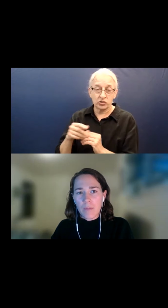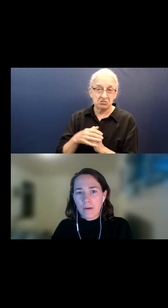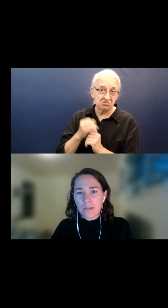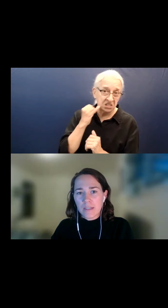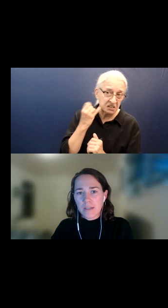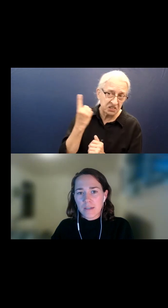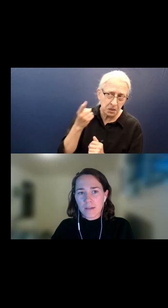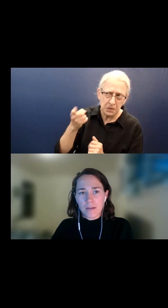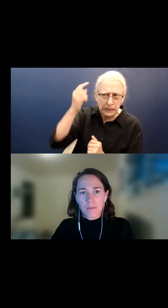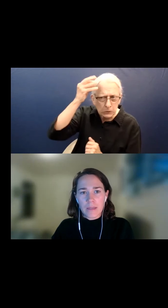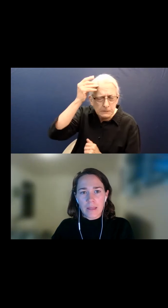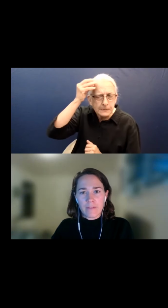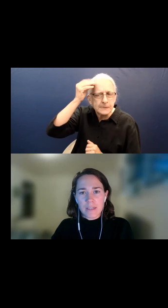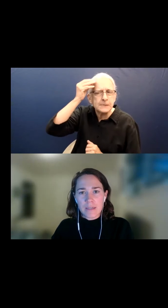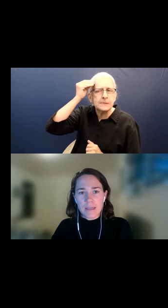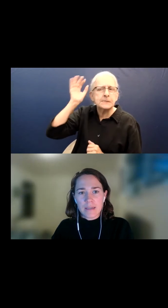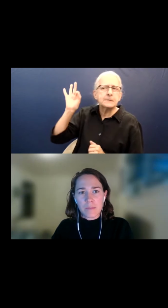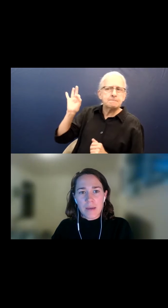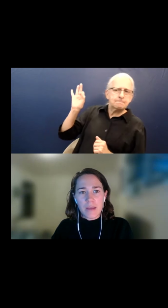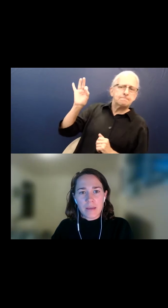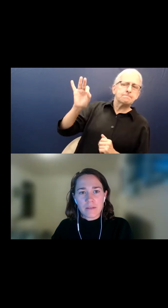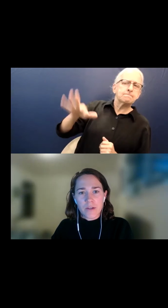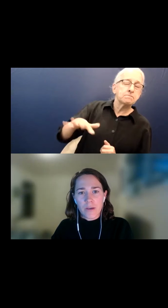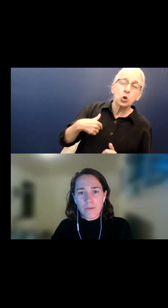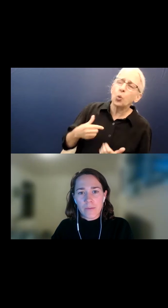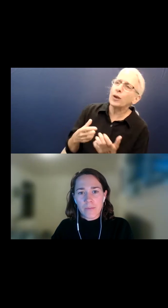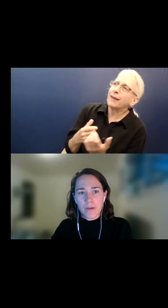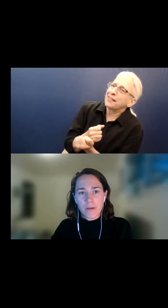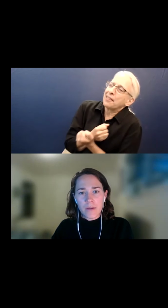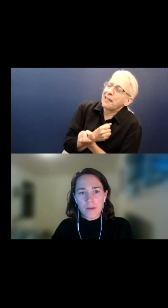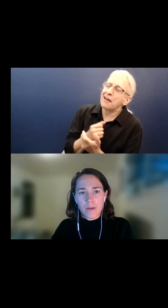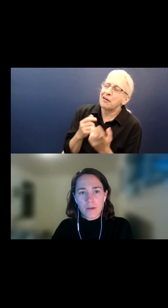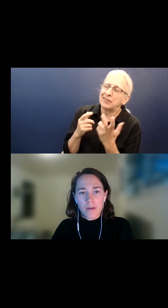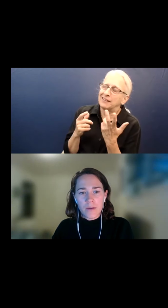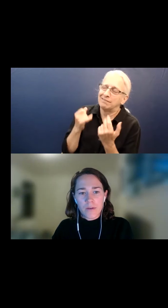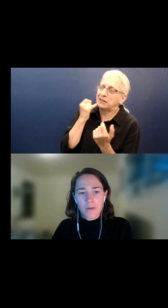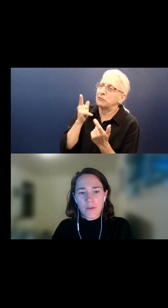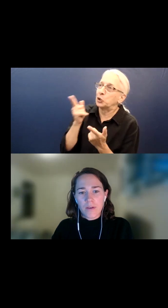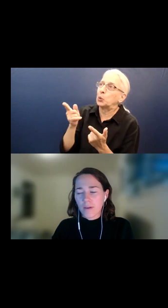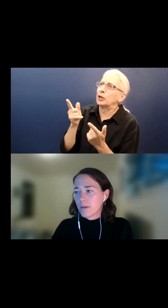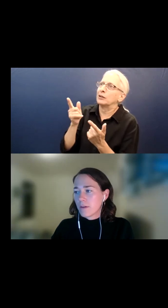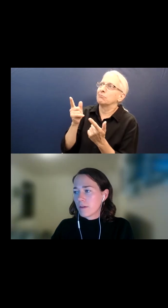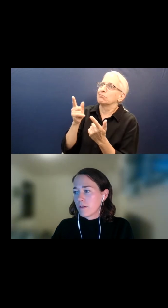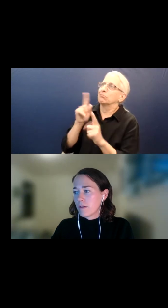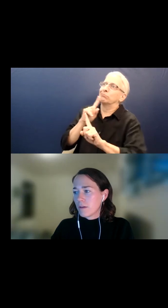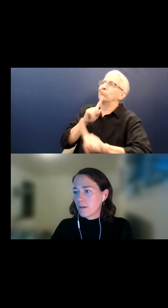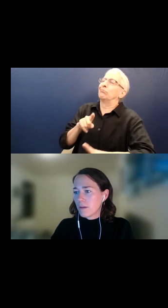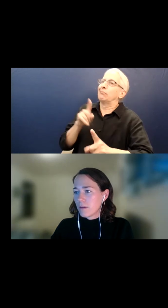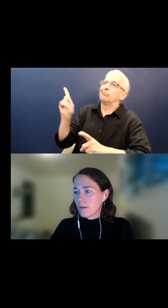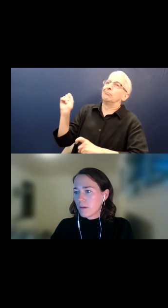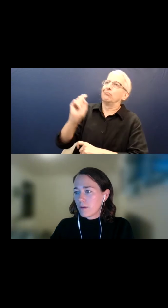thinking about, we'd love to take some time to answer you.